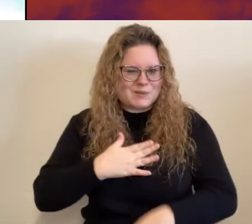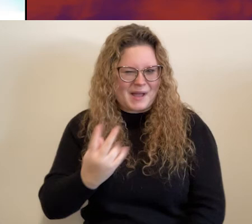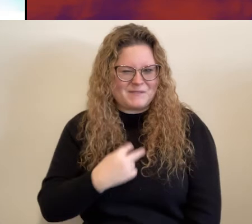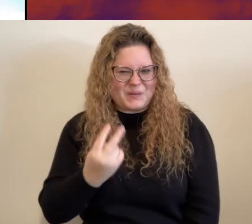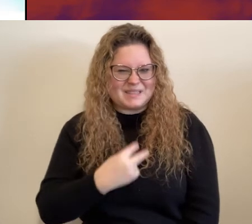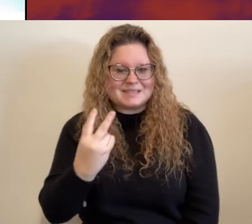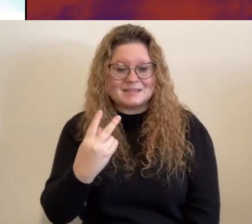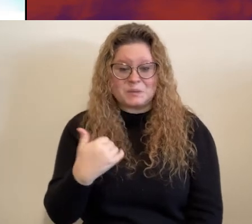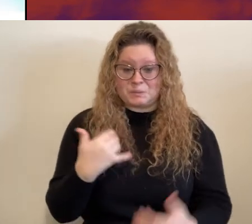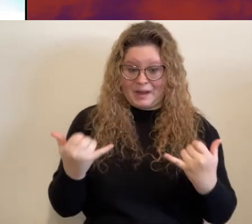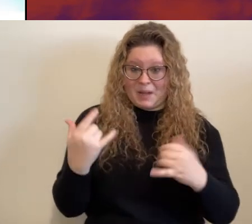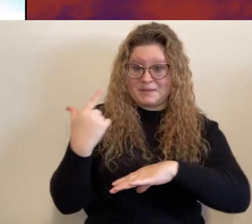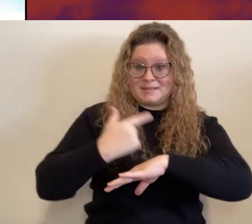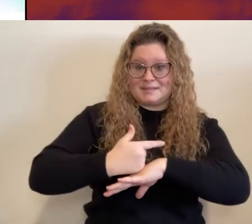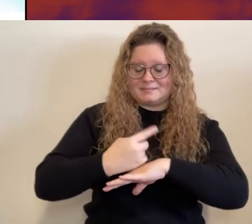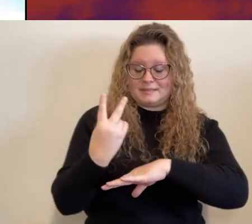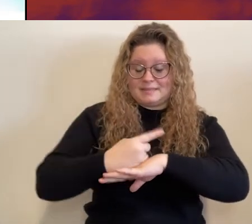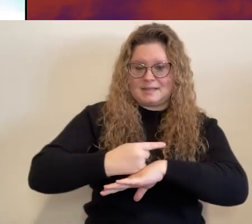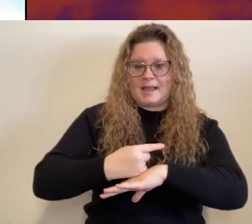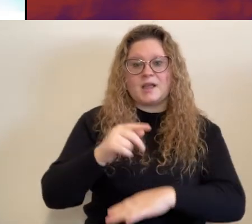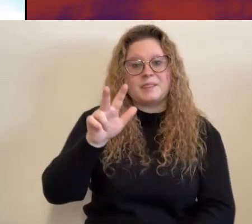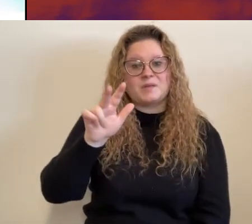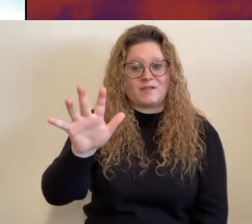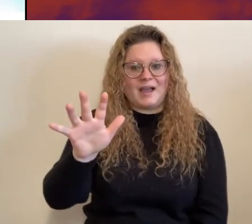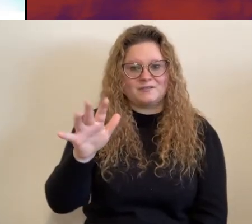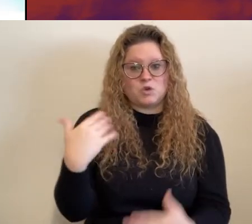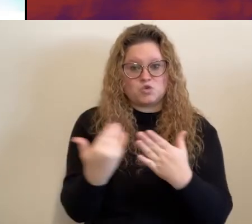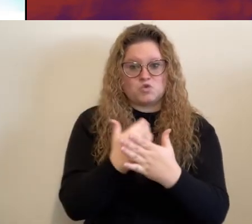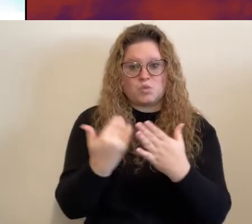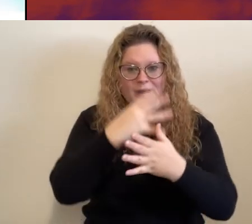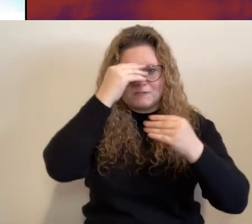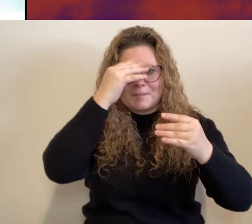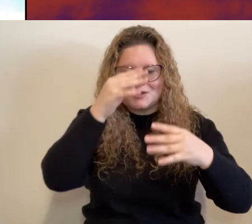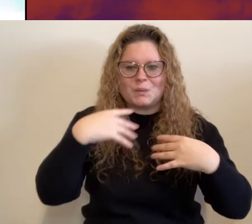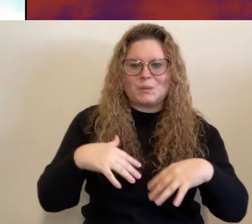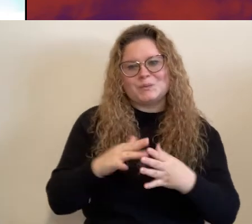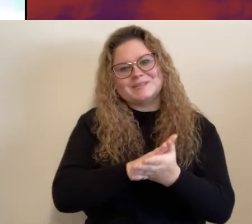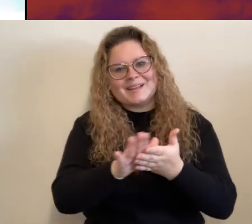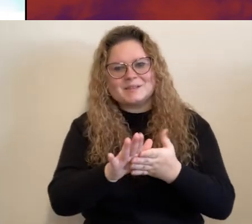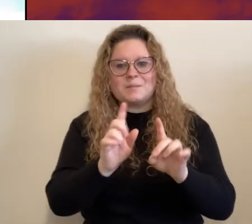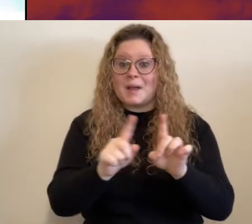that many days and new stuff coming in is very refreshing. And then also having consistency of the people that are viewing and